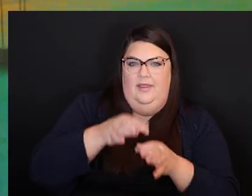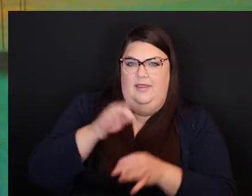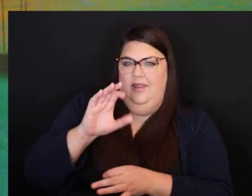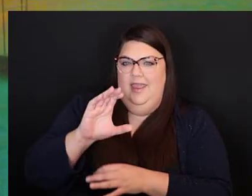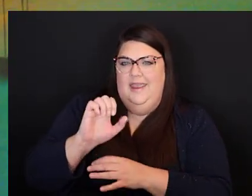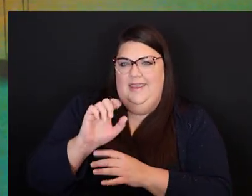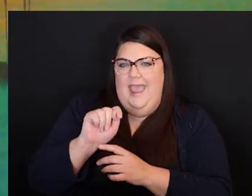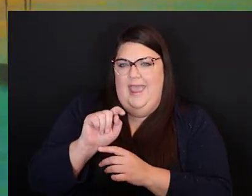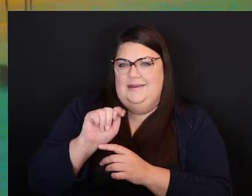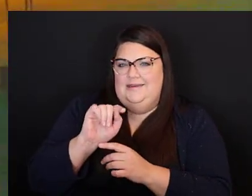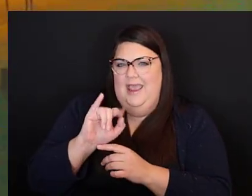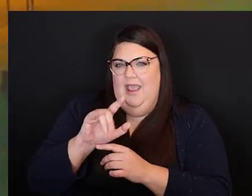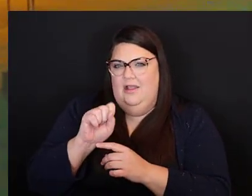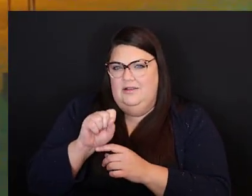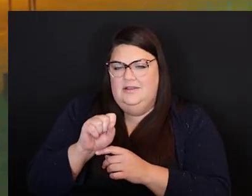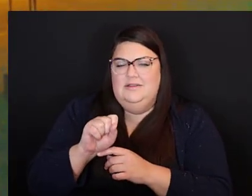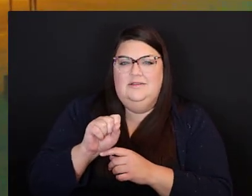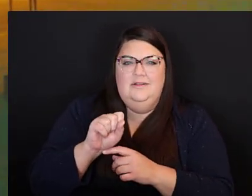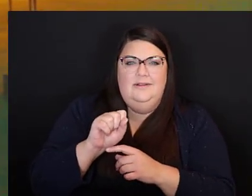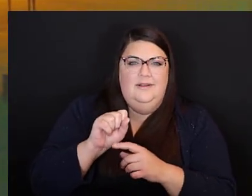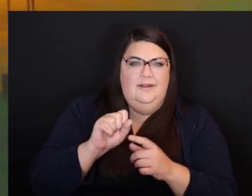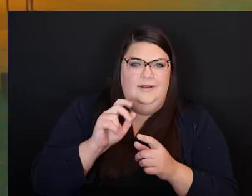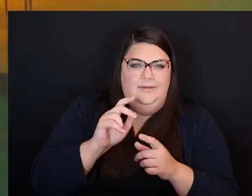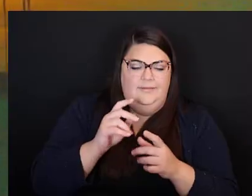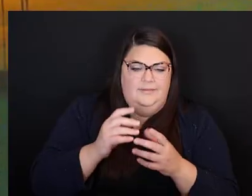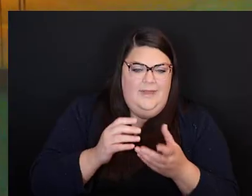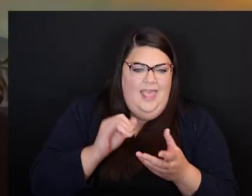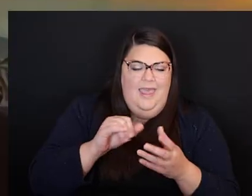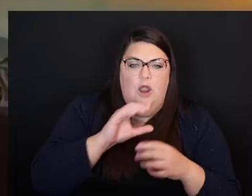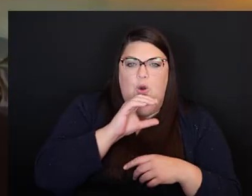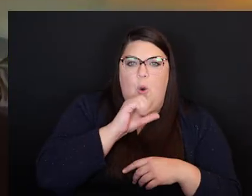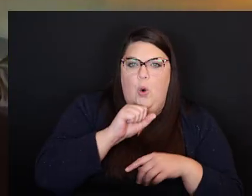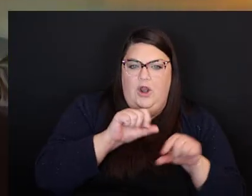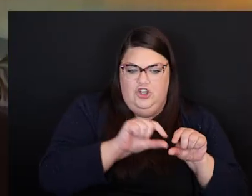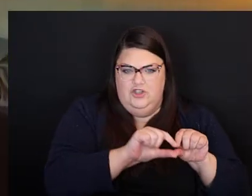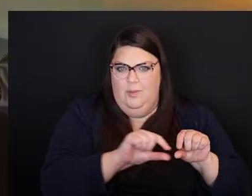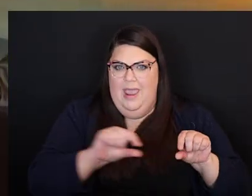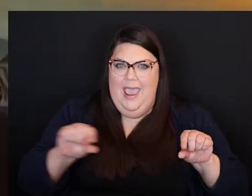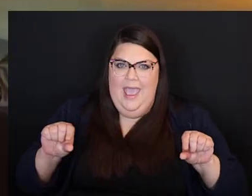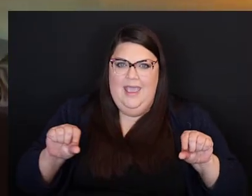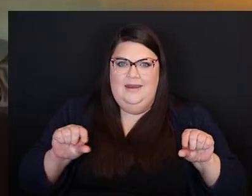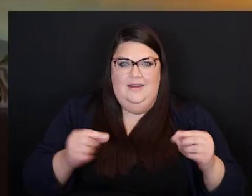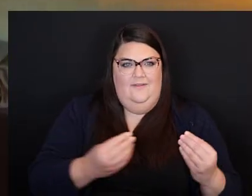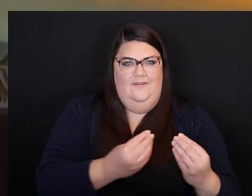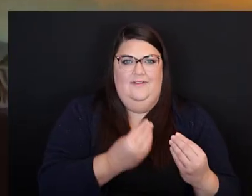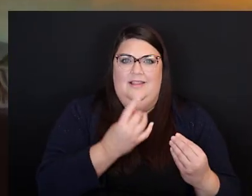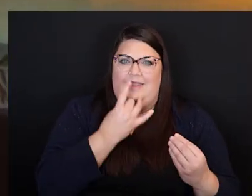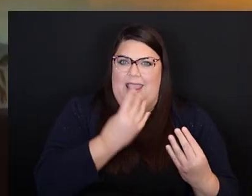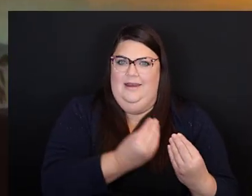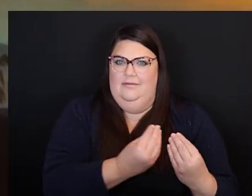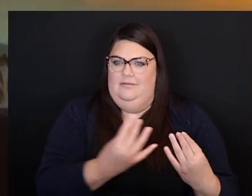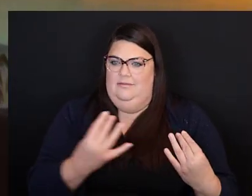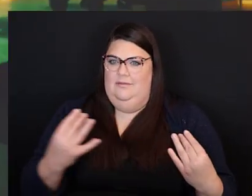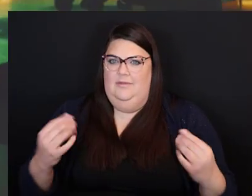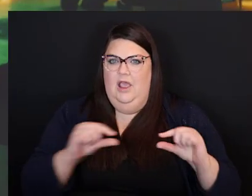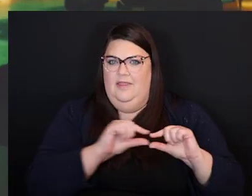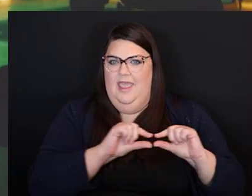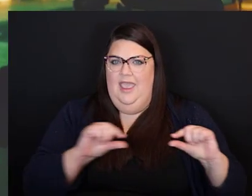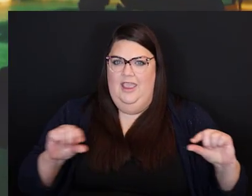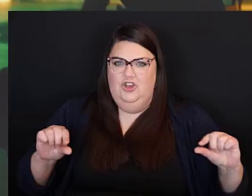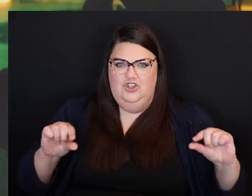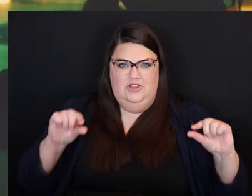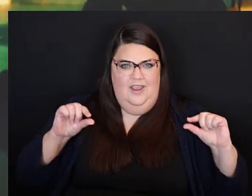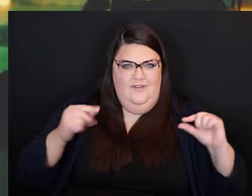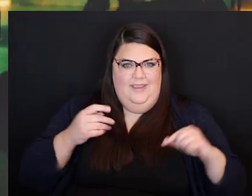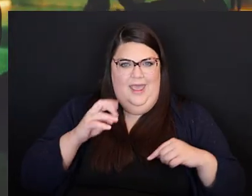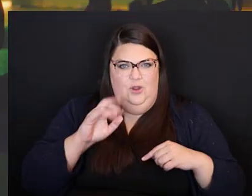cattails and, again, the sort of this orange band of light, which kind of edges the gallery space as a way to think